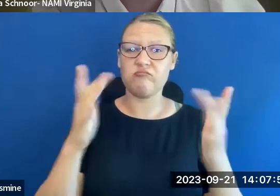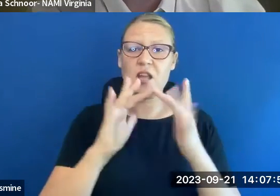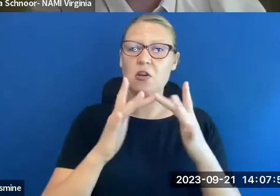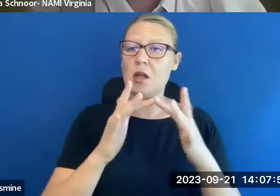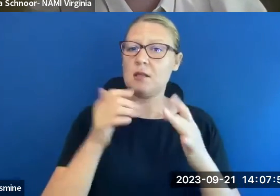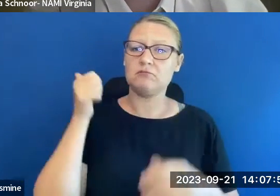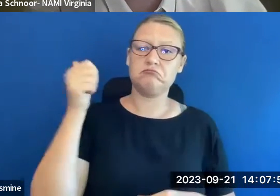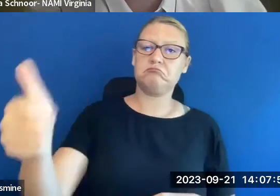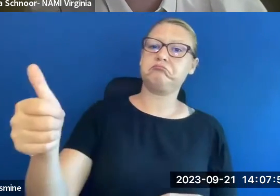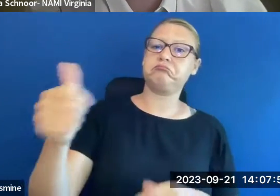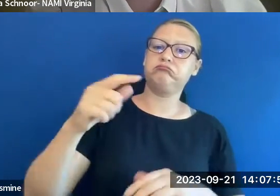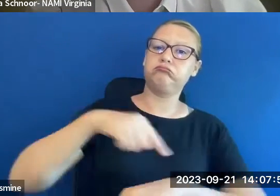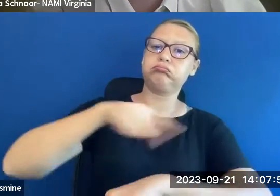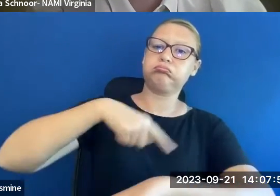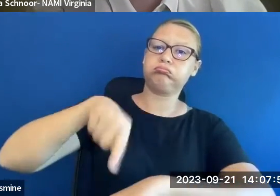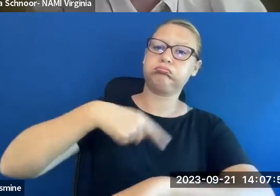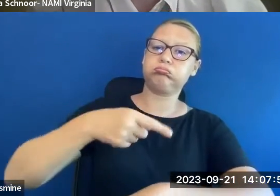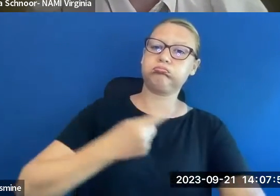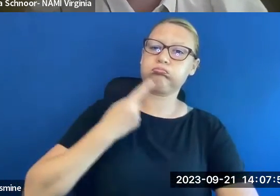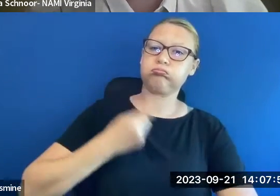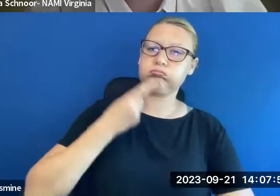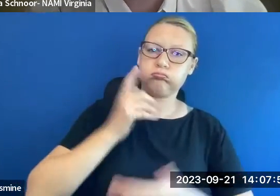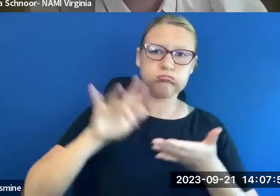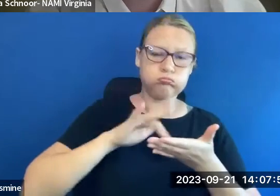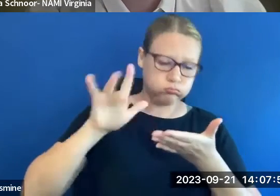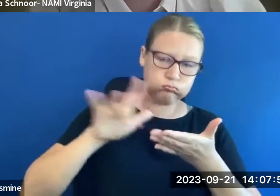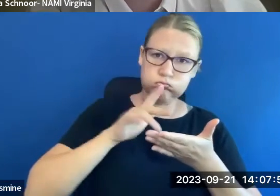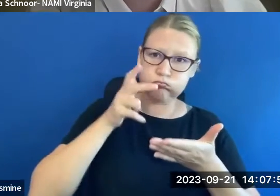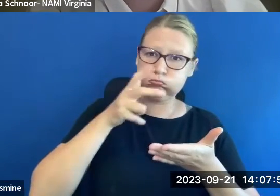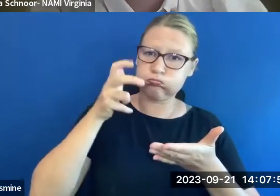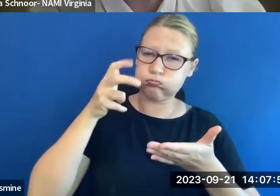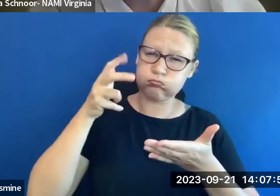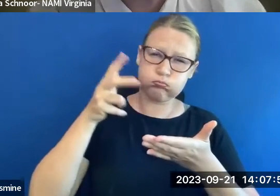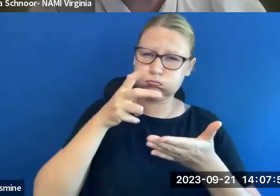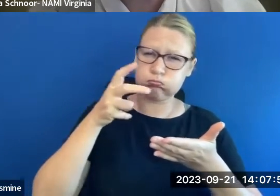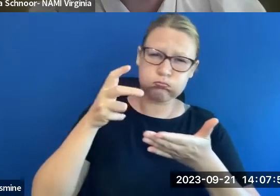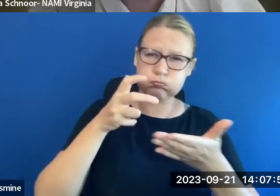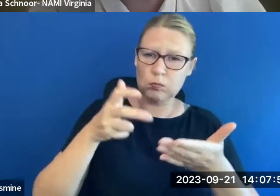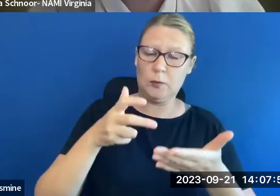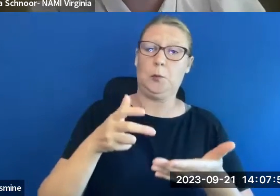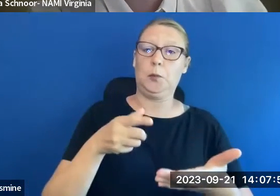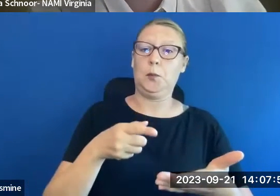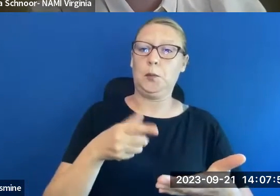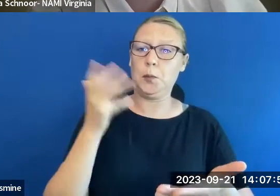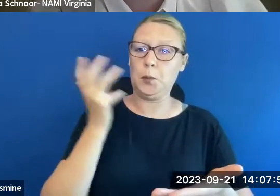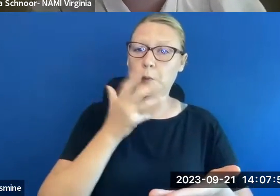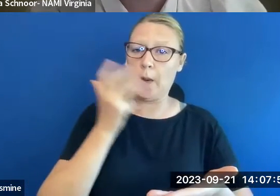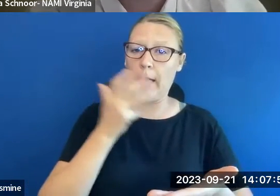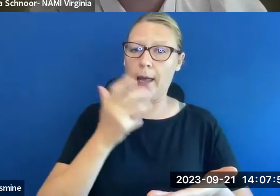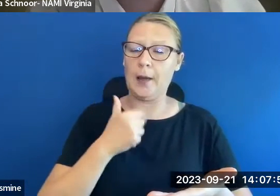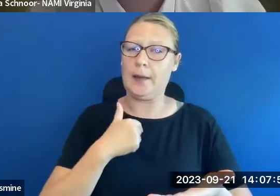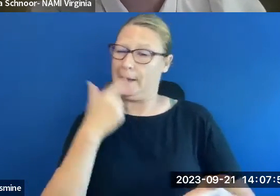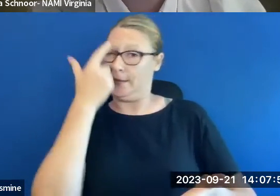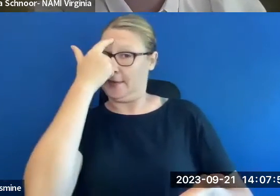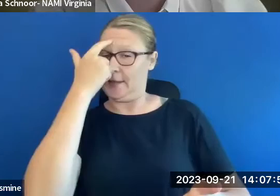and how they were able to just consume content that, to me at least, did not seem like it was